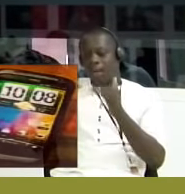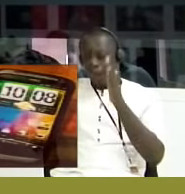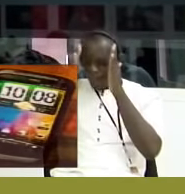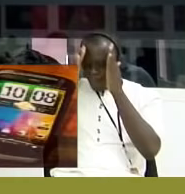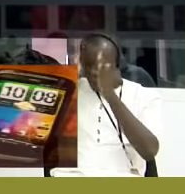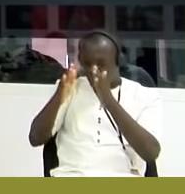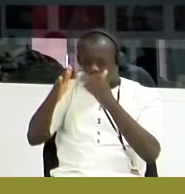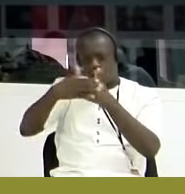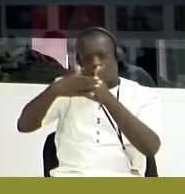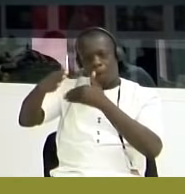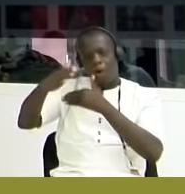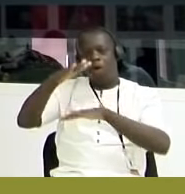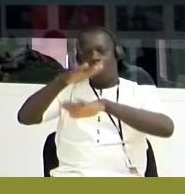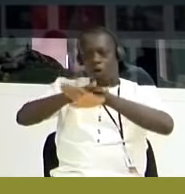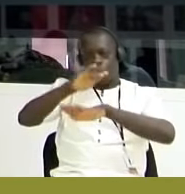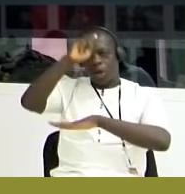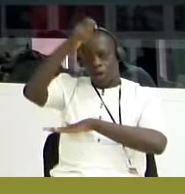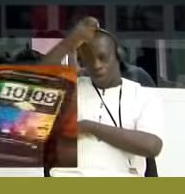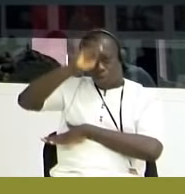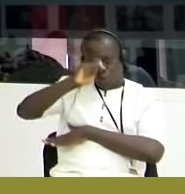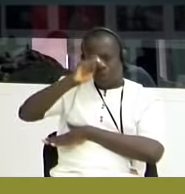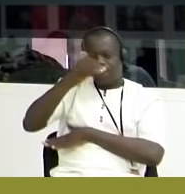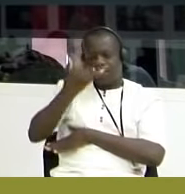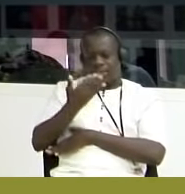But let's have an idea of which other